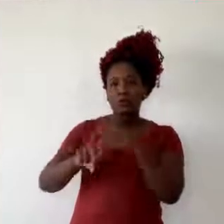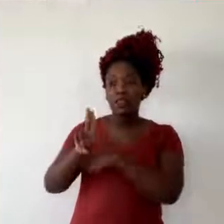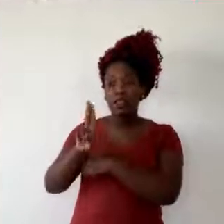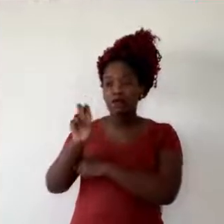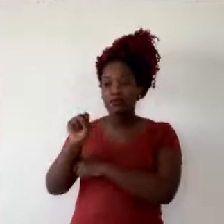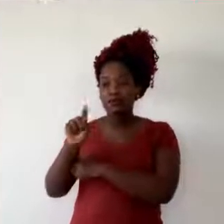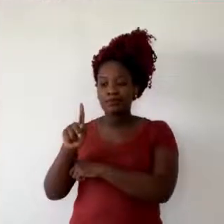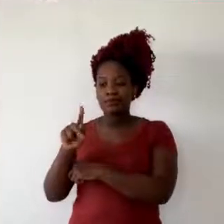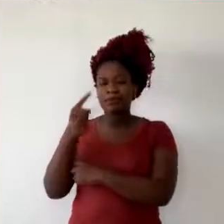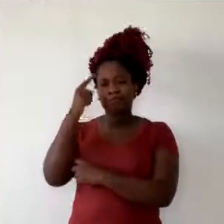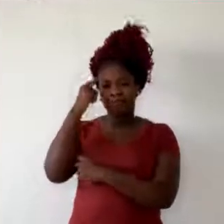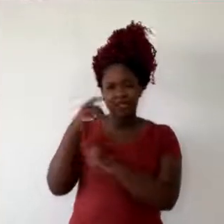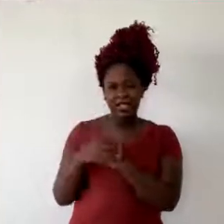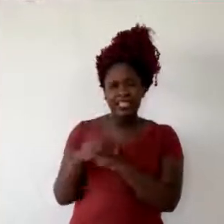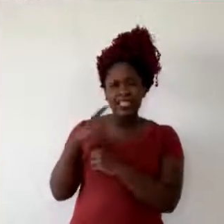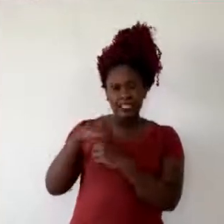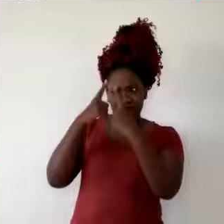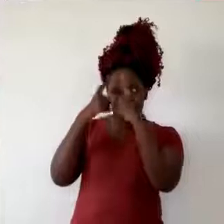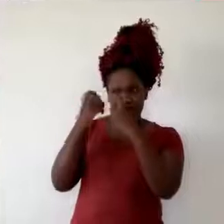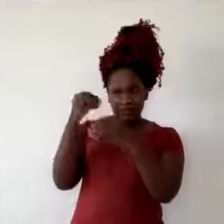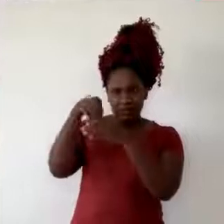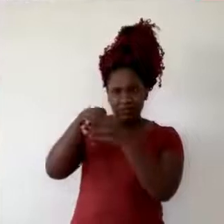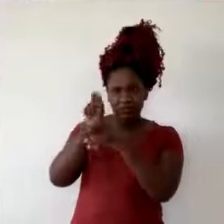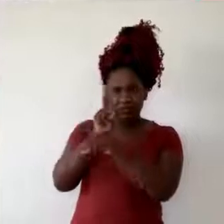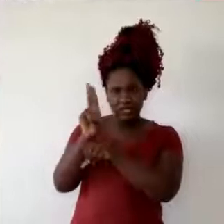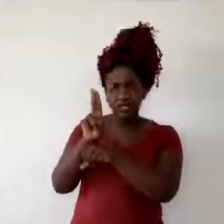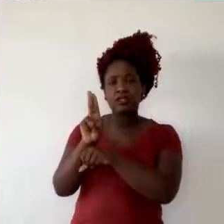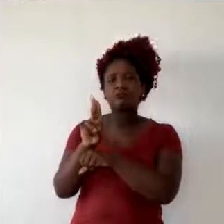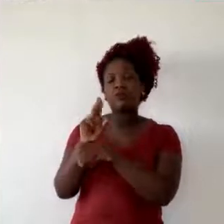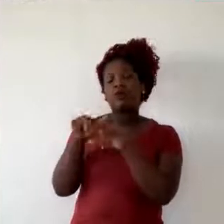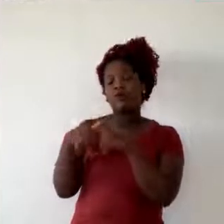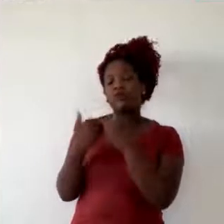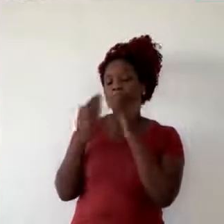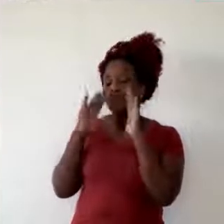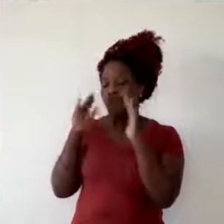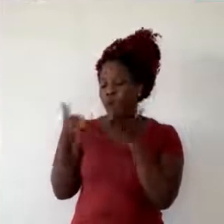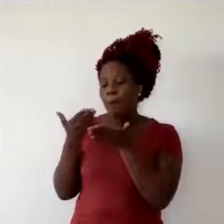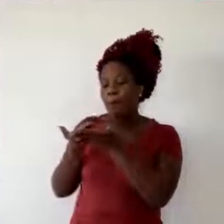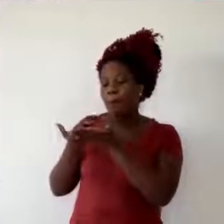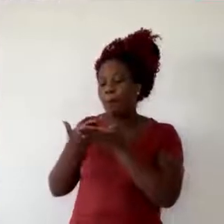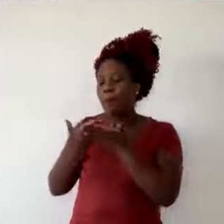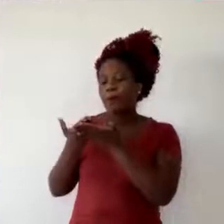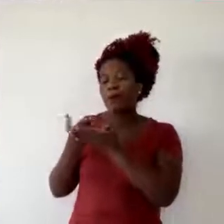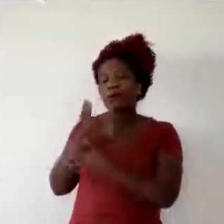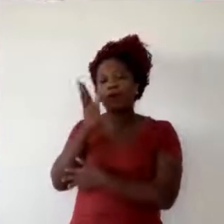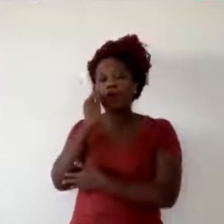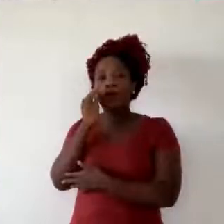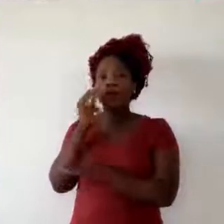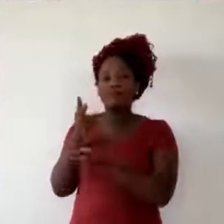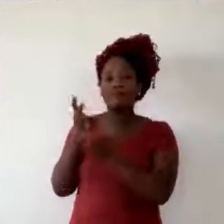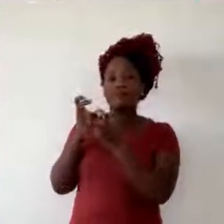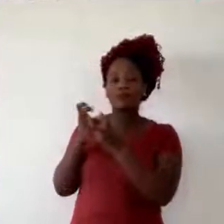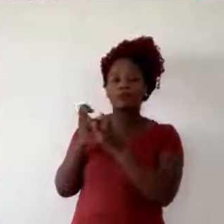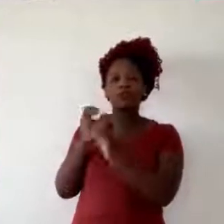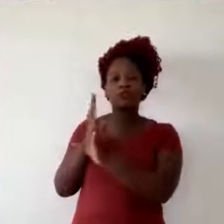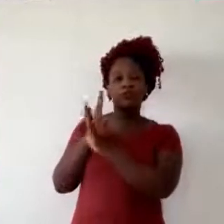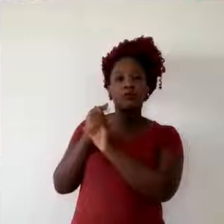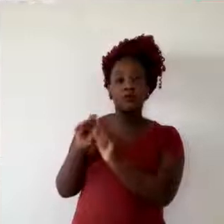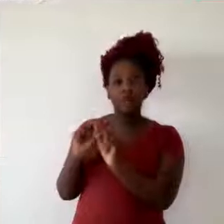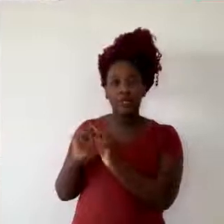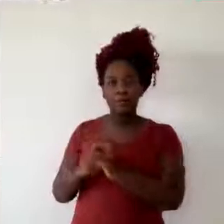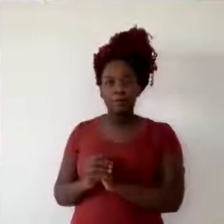USP in which we were studying these issues of violence. And the curious thing was to realize